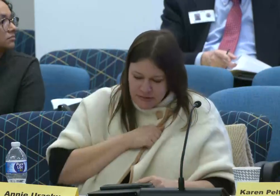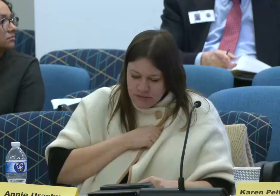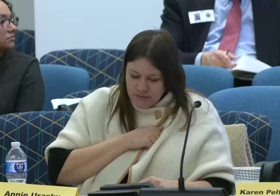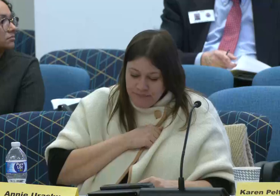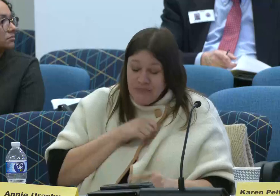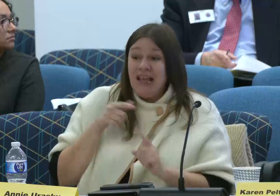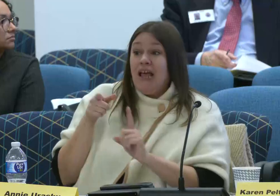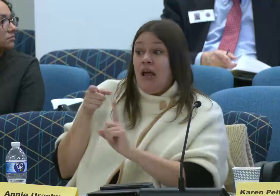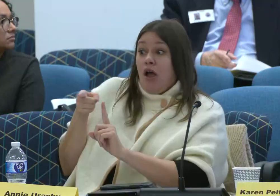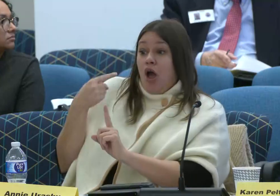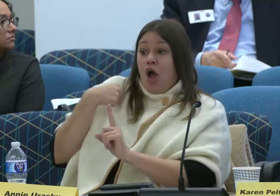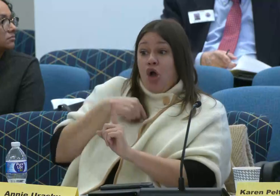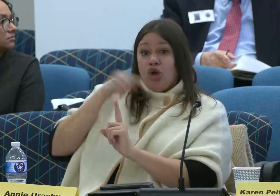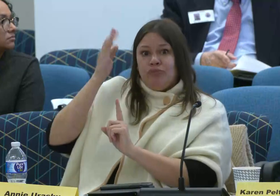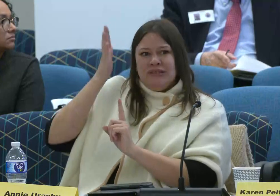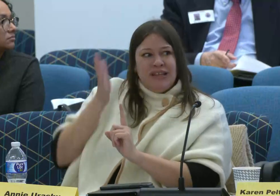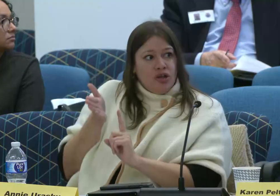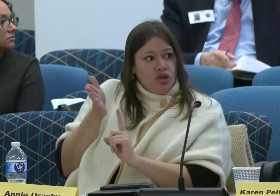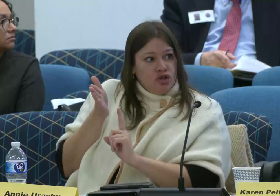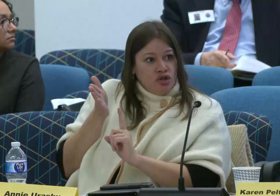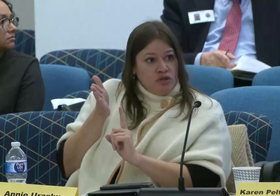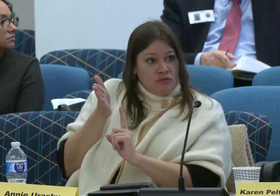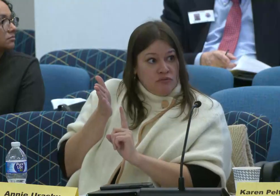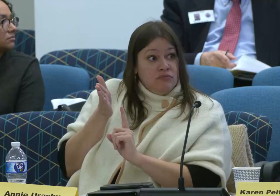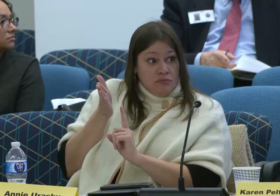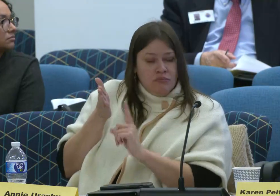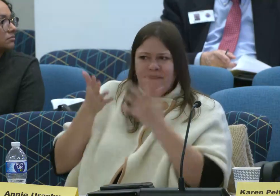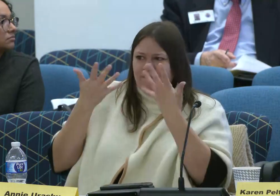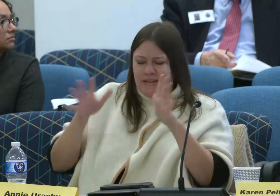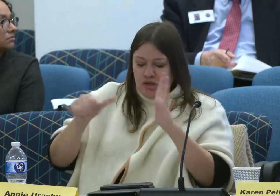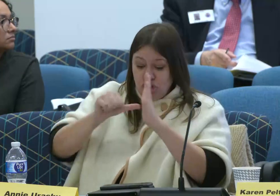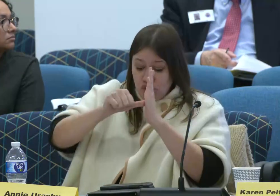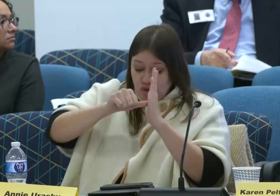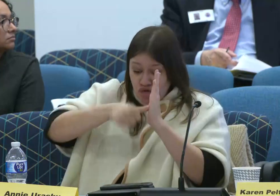mandatory minimum standards, MMS,